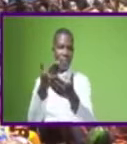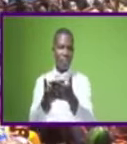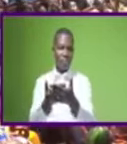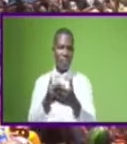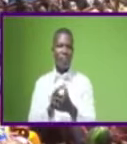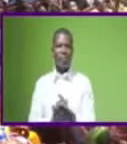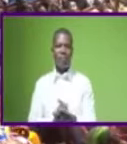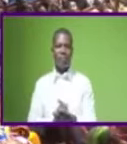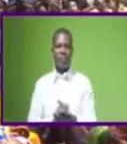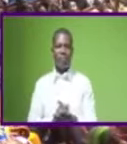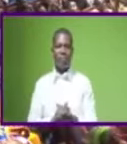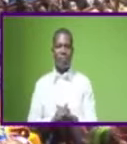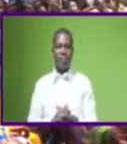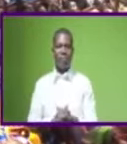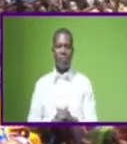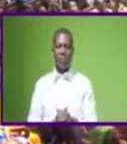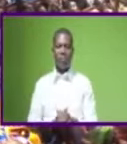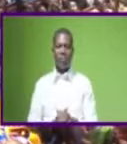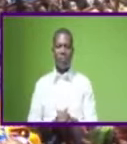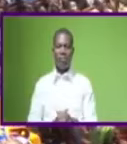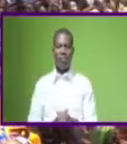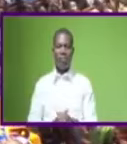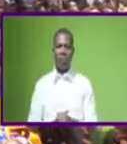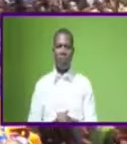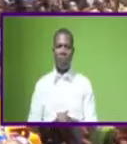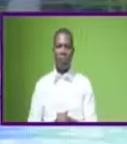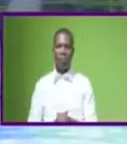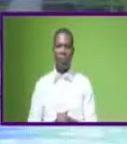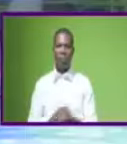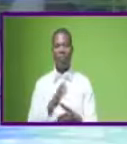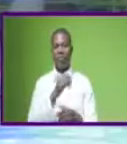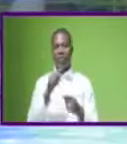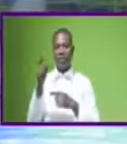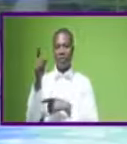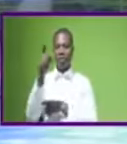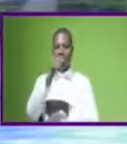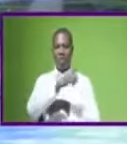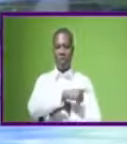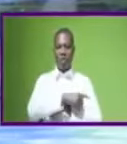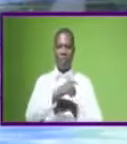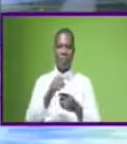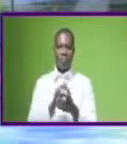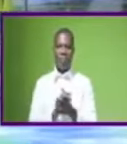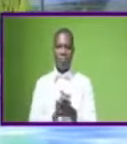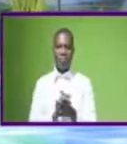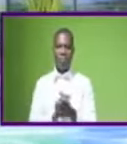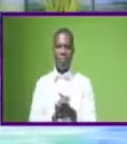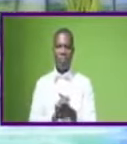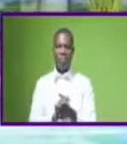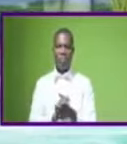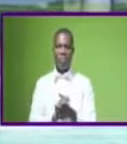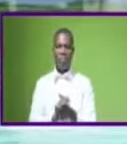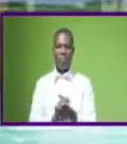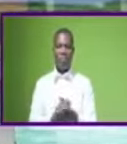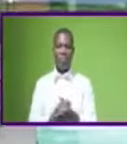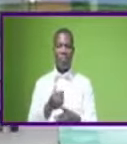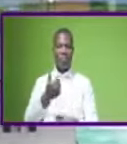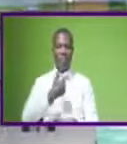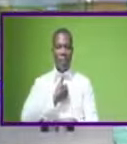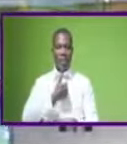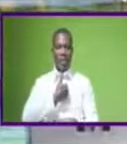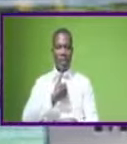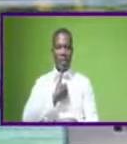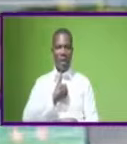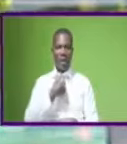this time? Let's see where we've got into. Na fair na. And then today, me na me